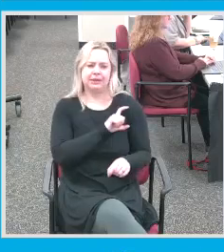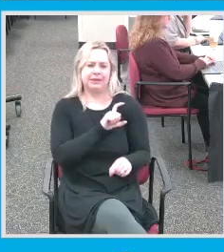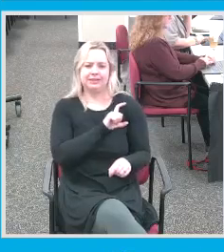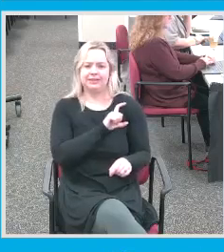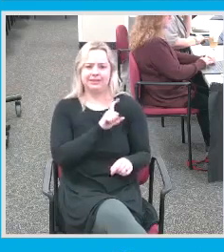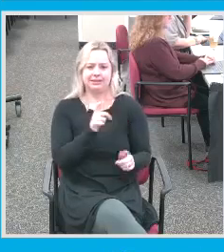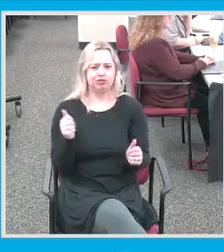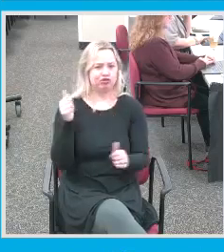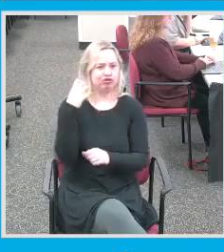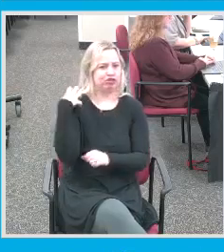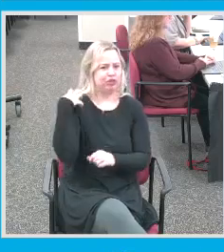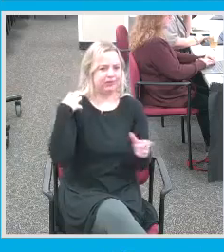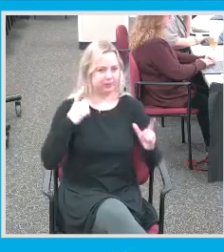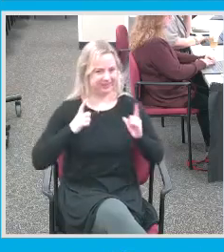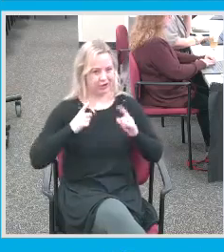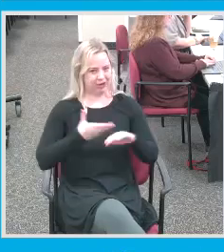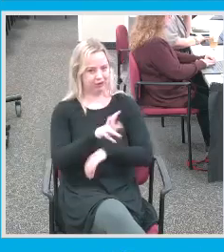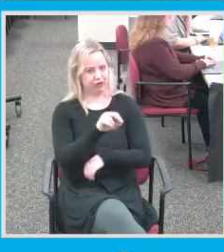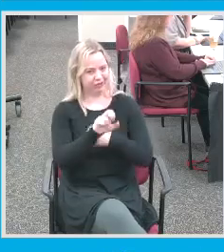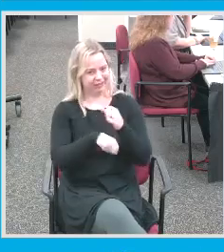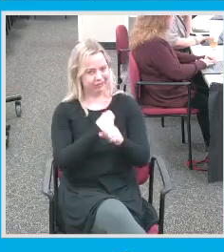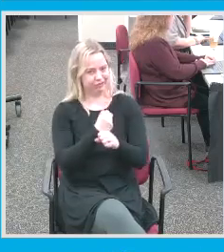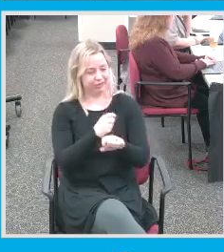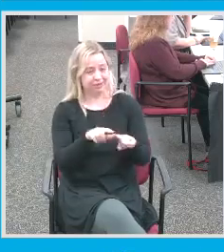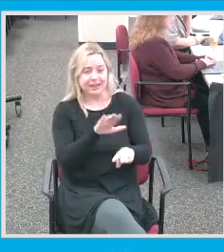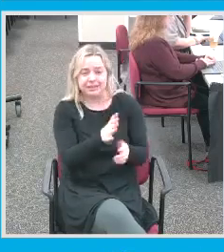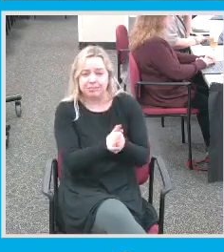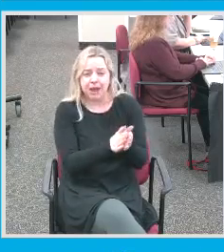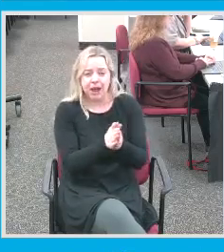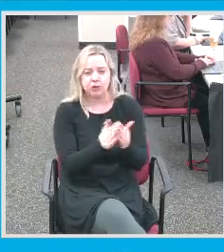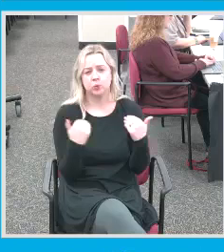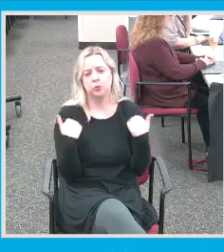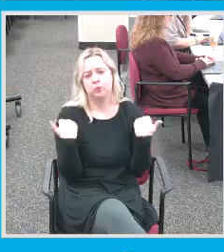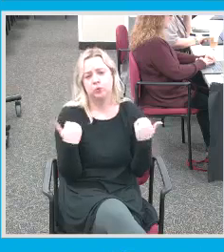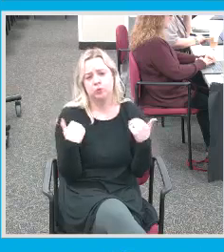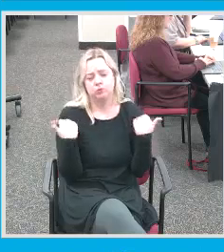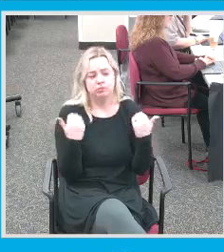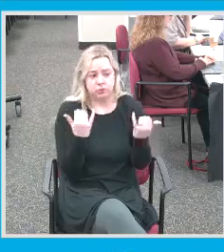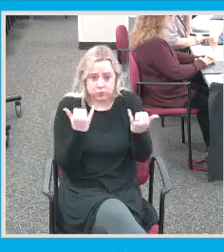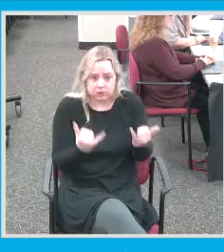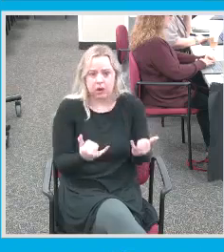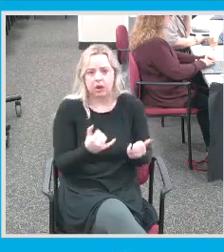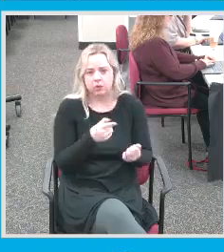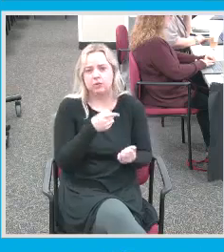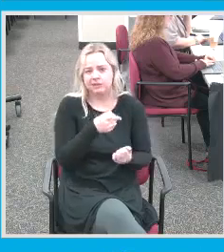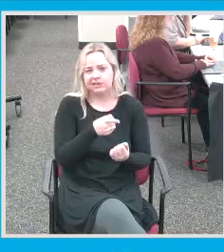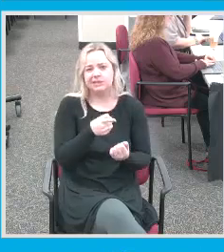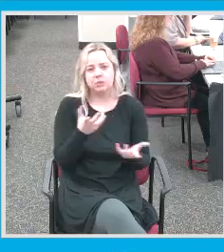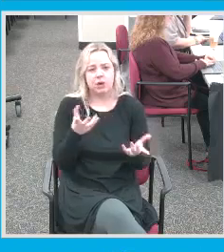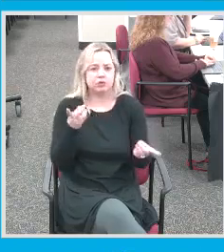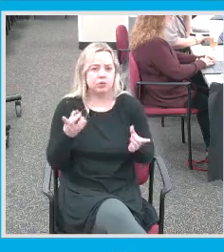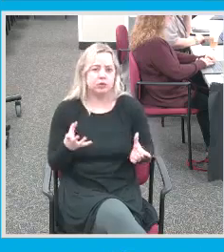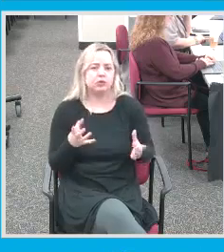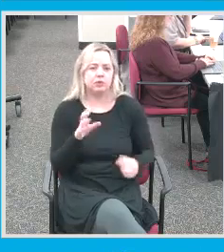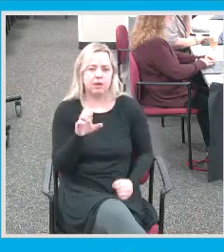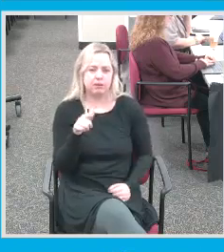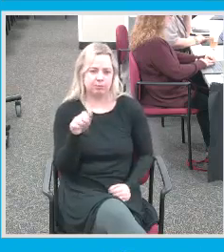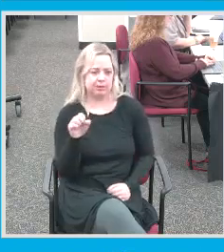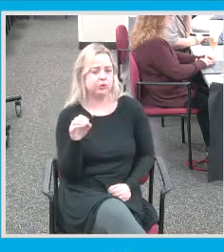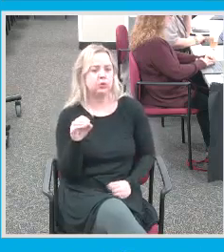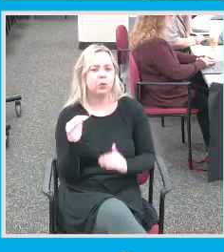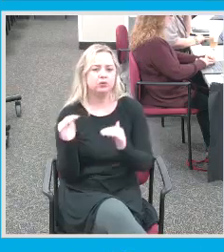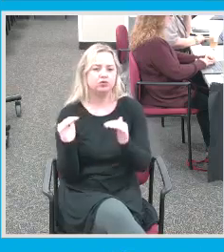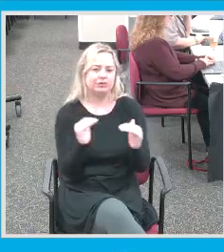years. Youth is a passion to him, and he now serves as the director of El Paso County Justice